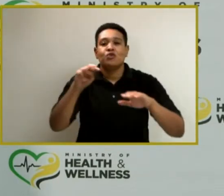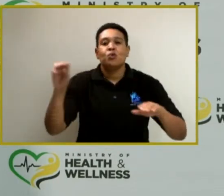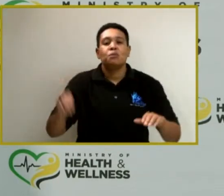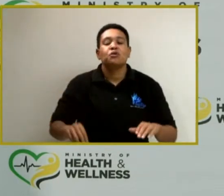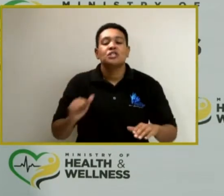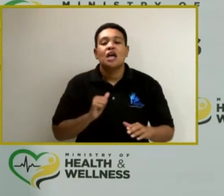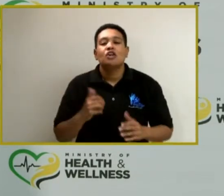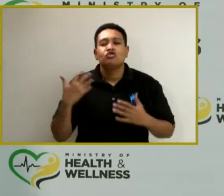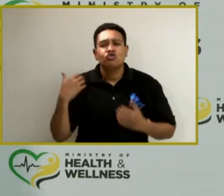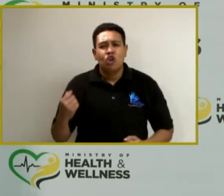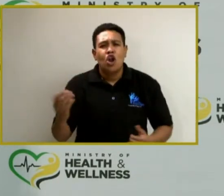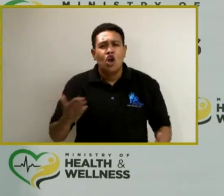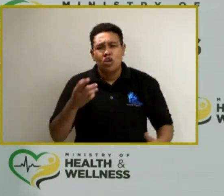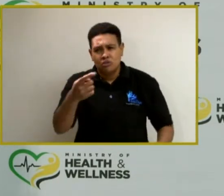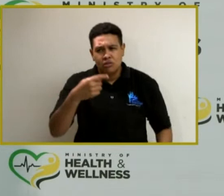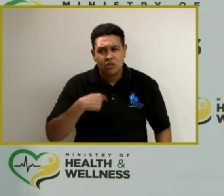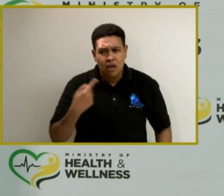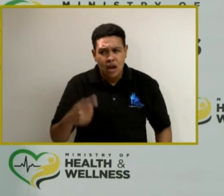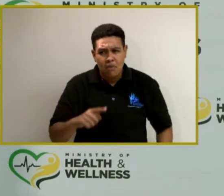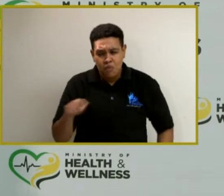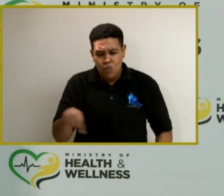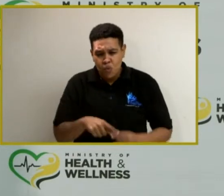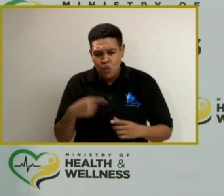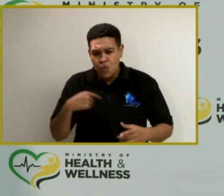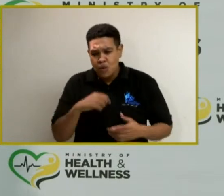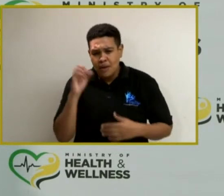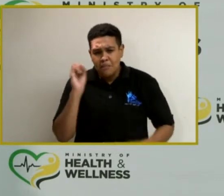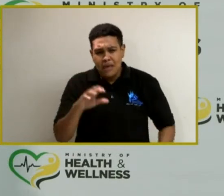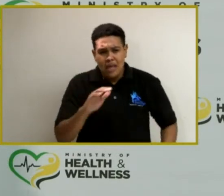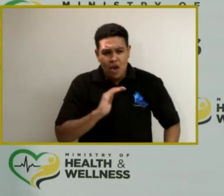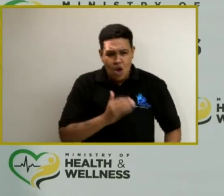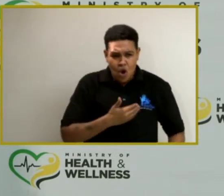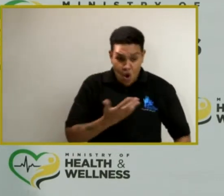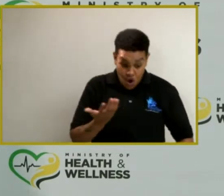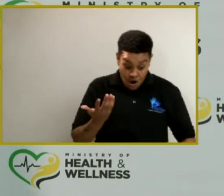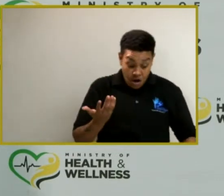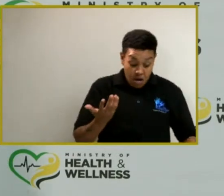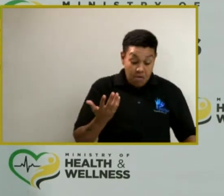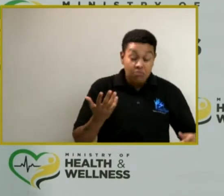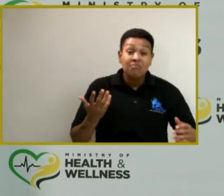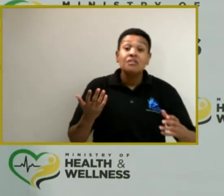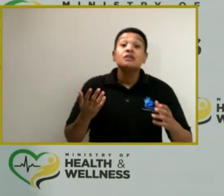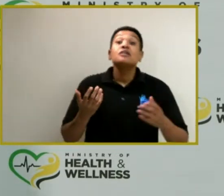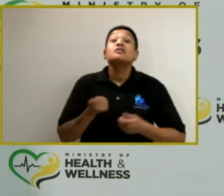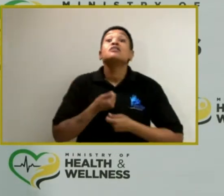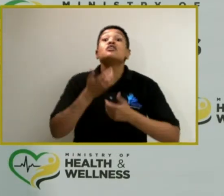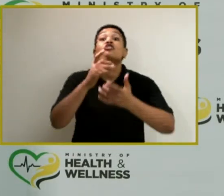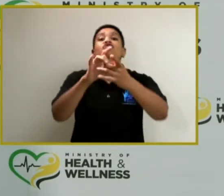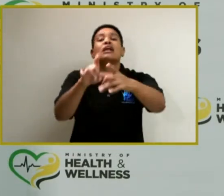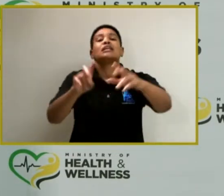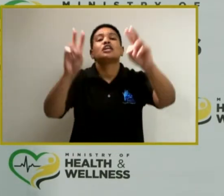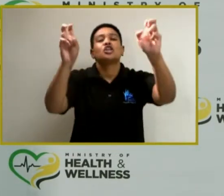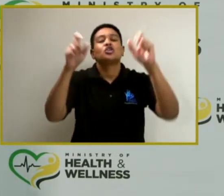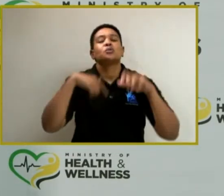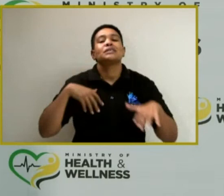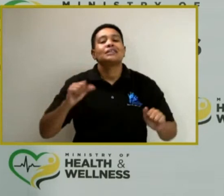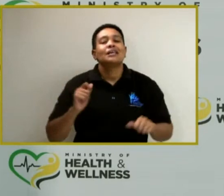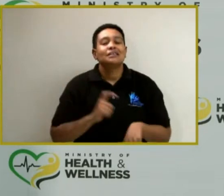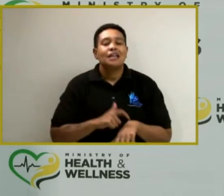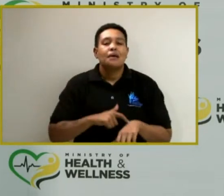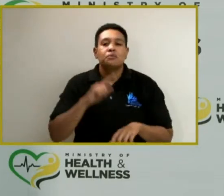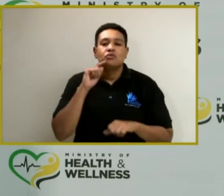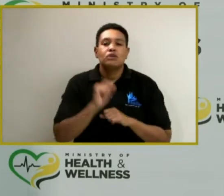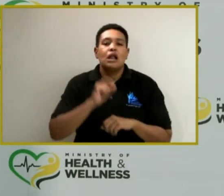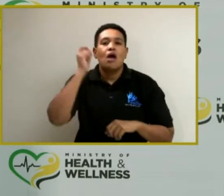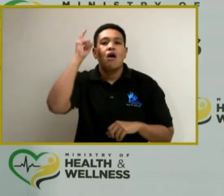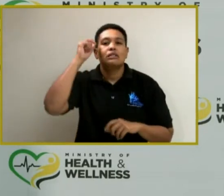urge us, when we place our voice around these issues, we take a little time to